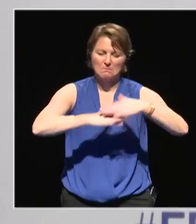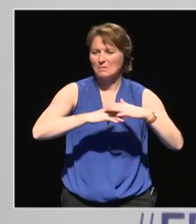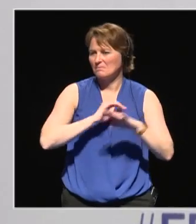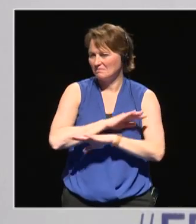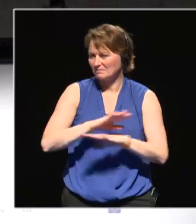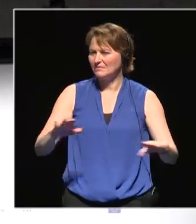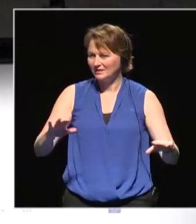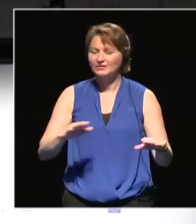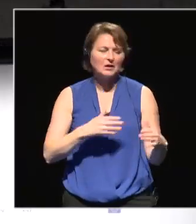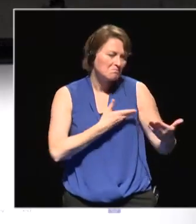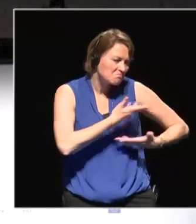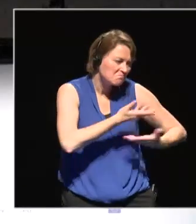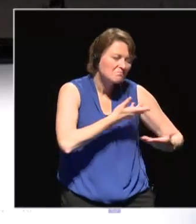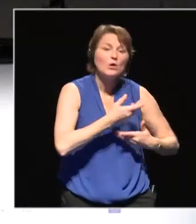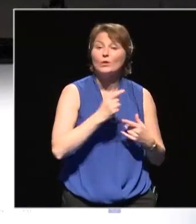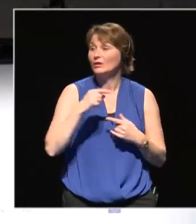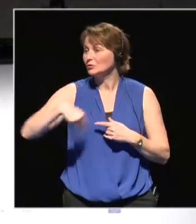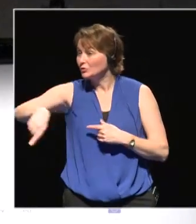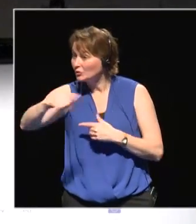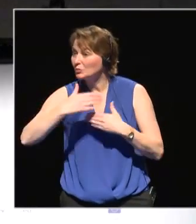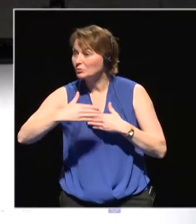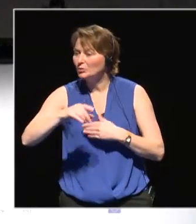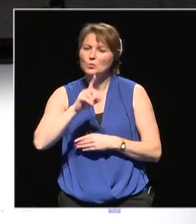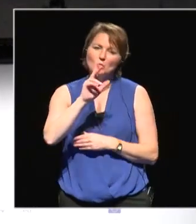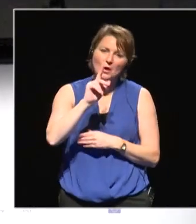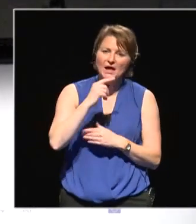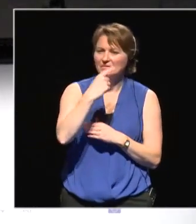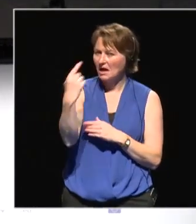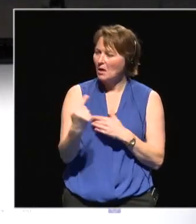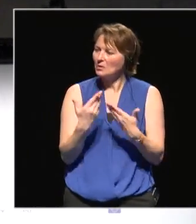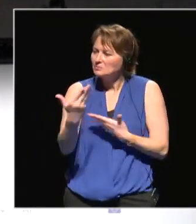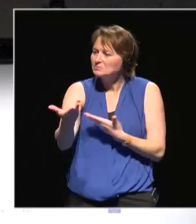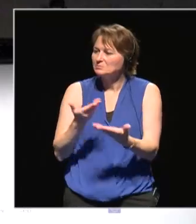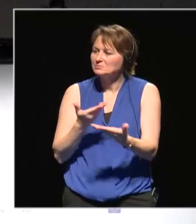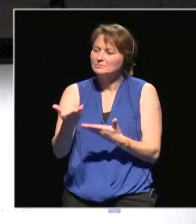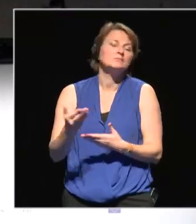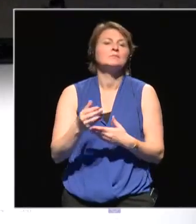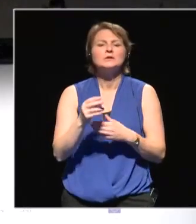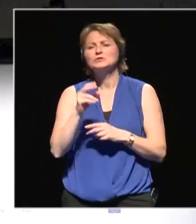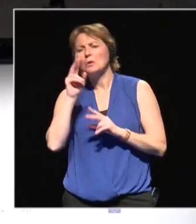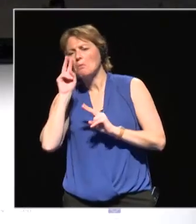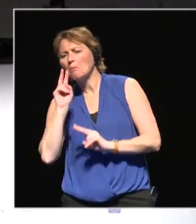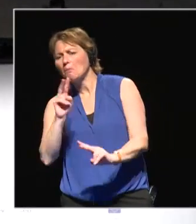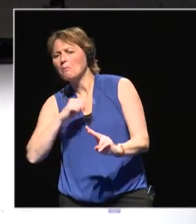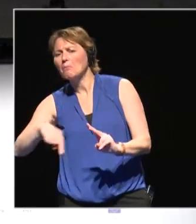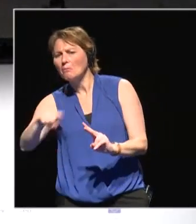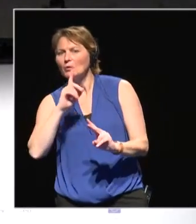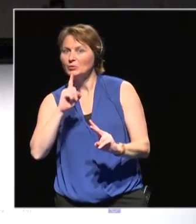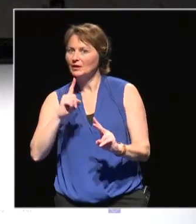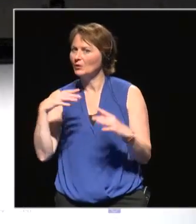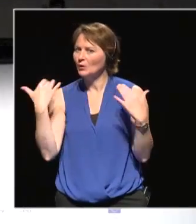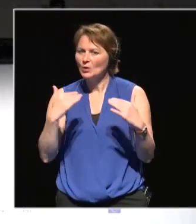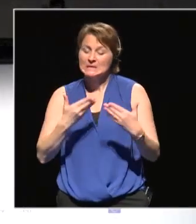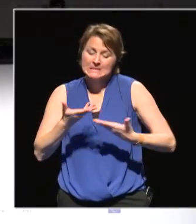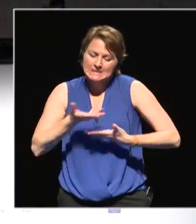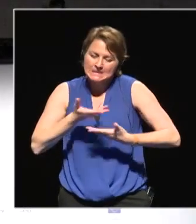we want to have with them and with you during the next hour and a half or so about the prospects of really ambitious